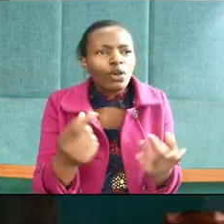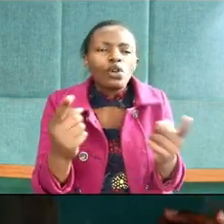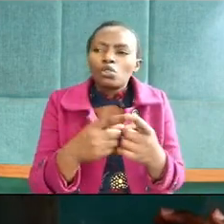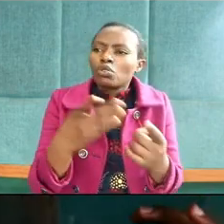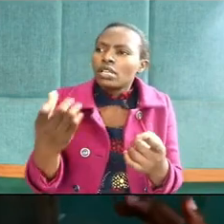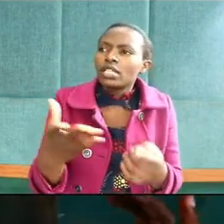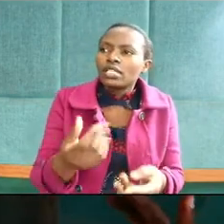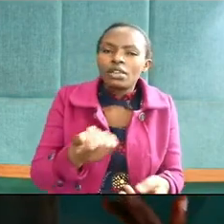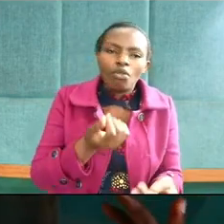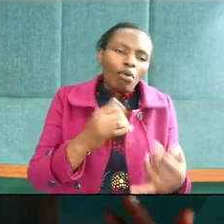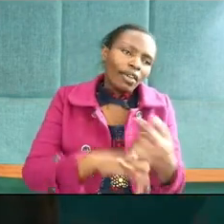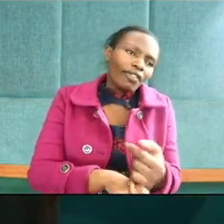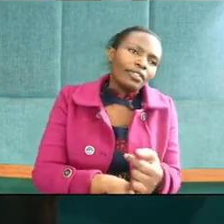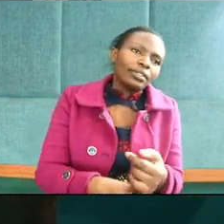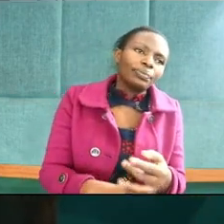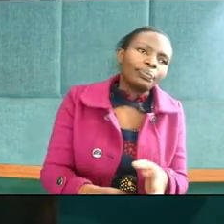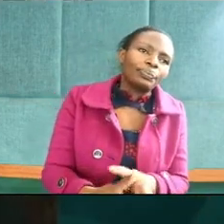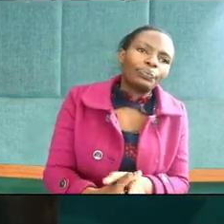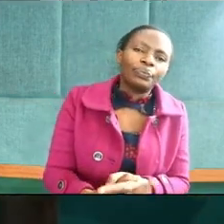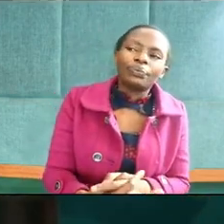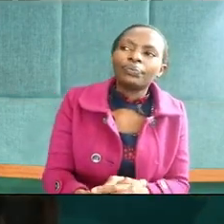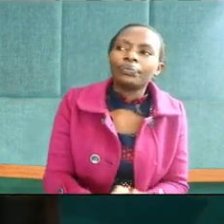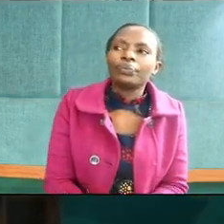wife. You see,